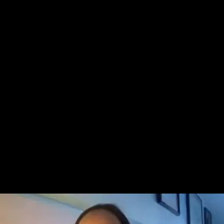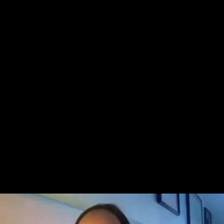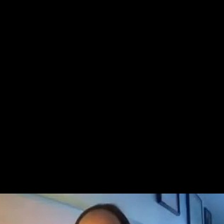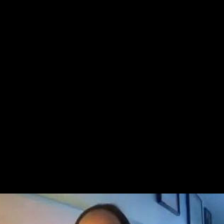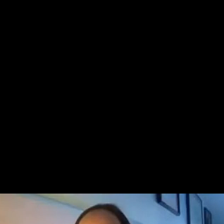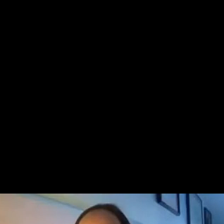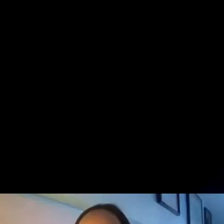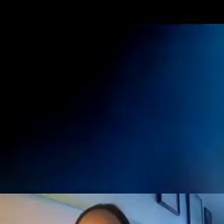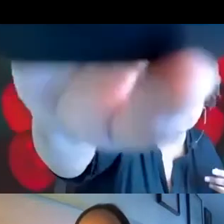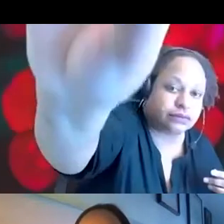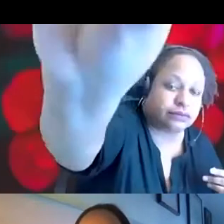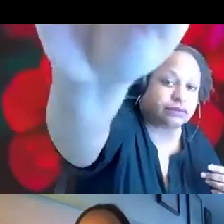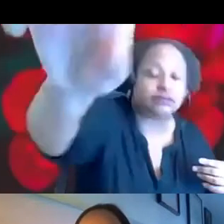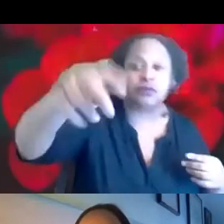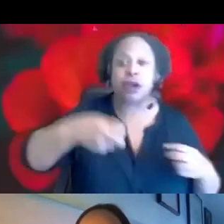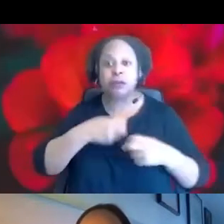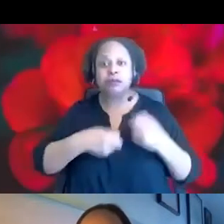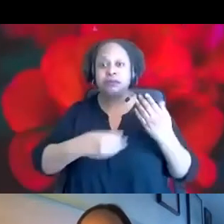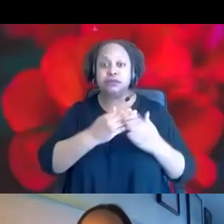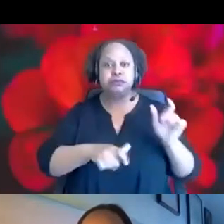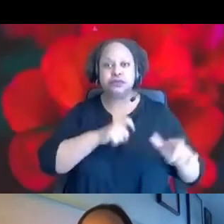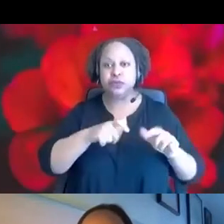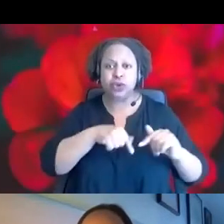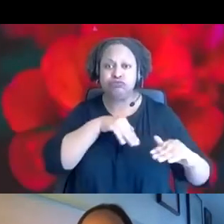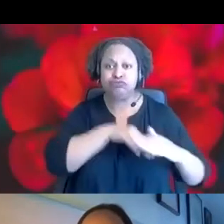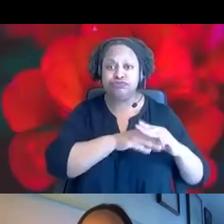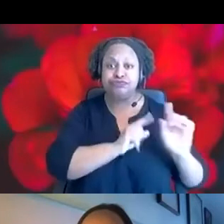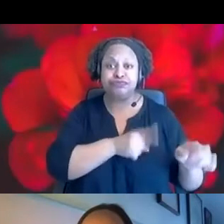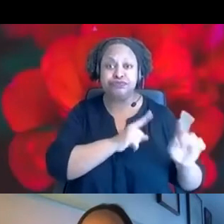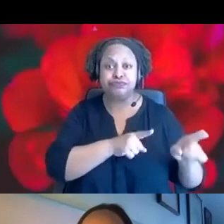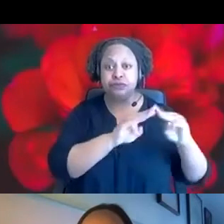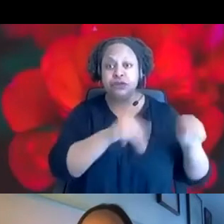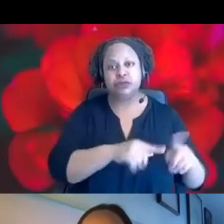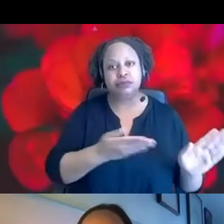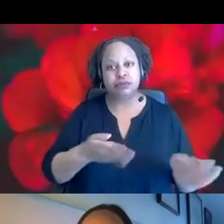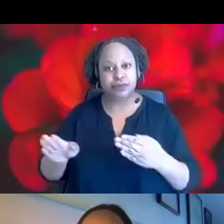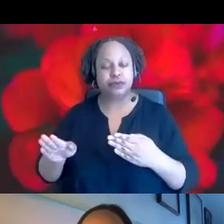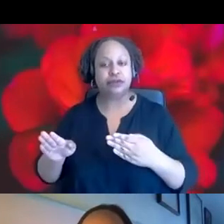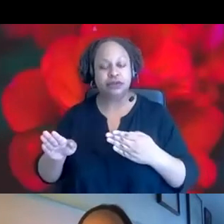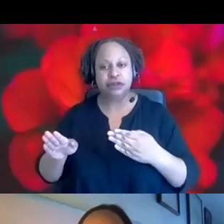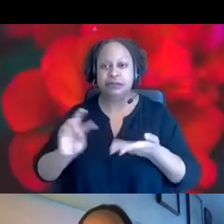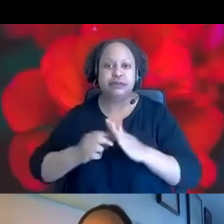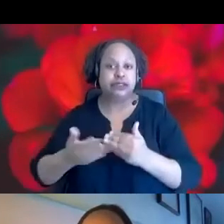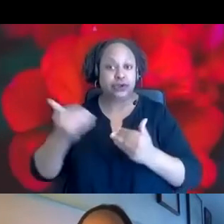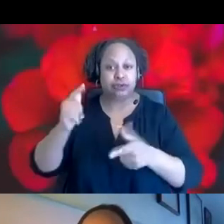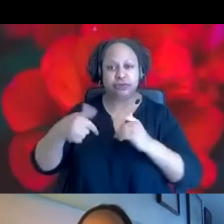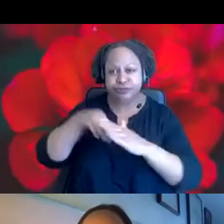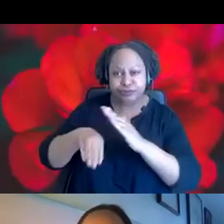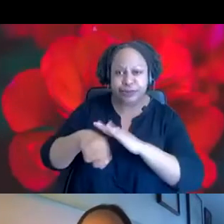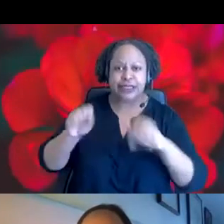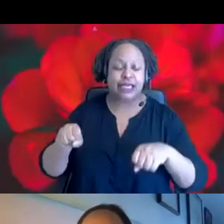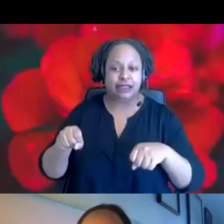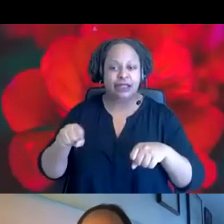alleviates that. But on the flip side, you know, there are all these other inequities that have to do with digital programming,